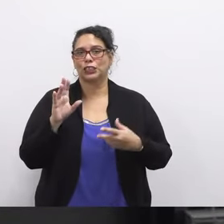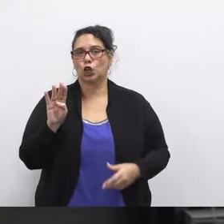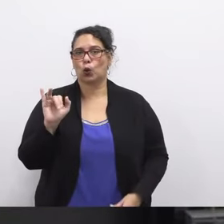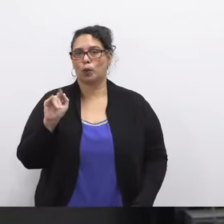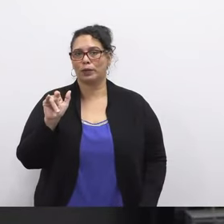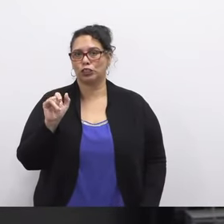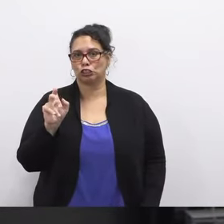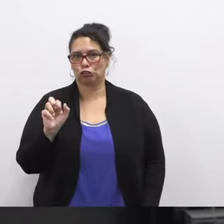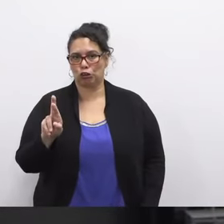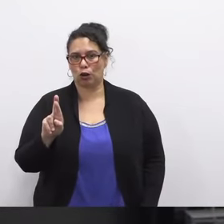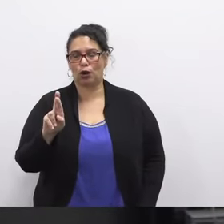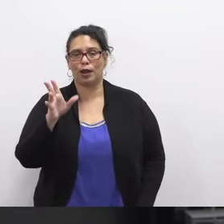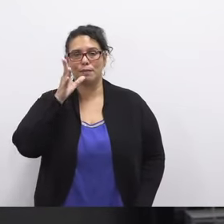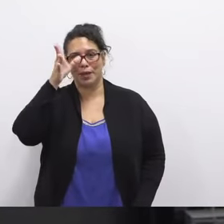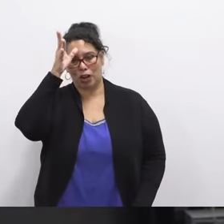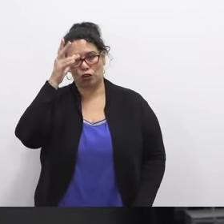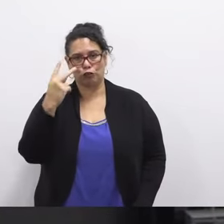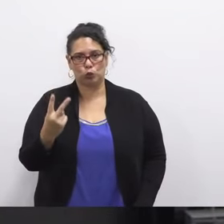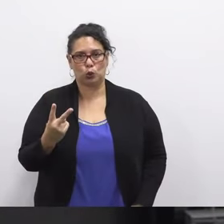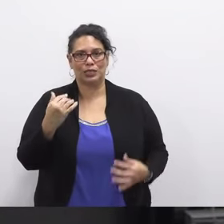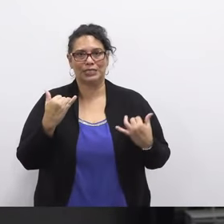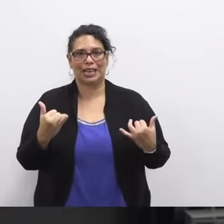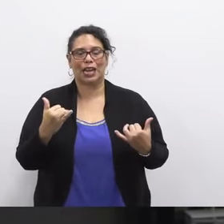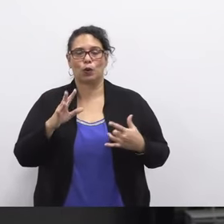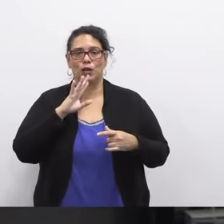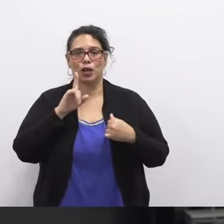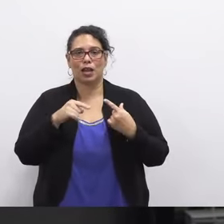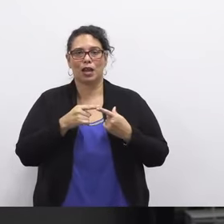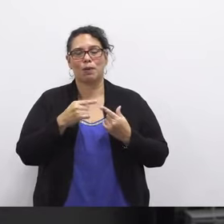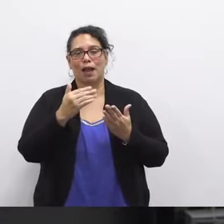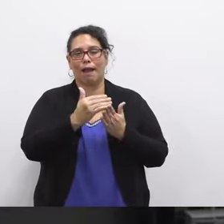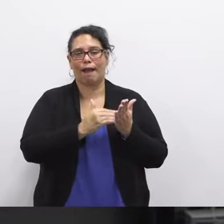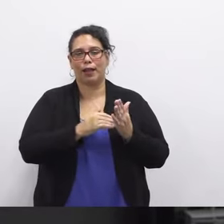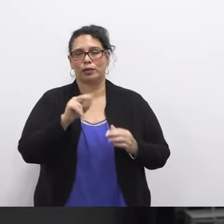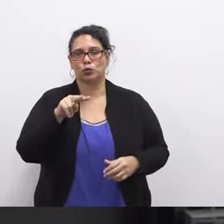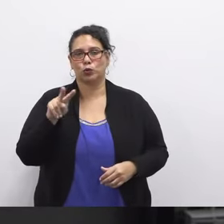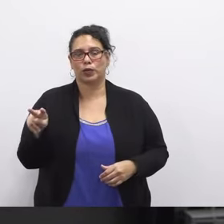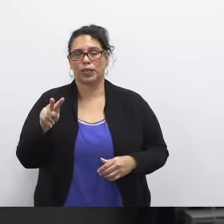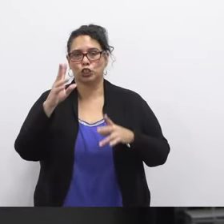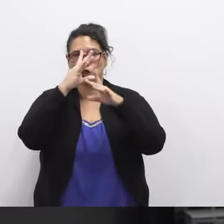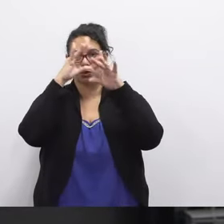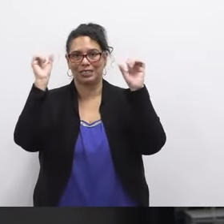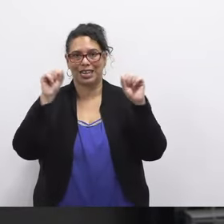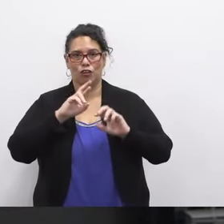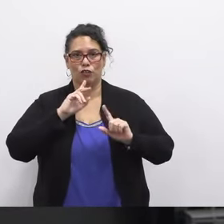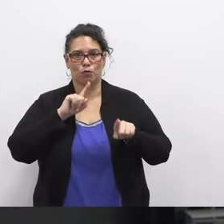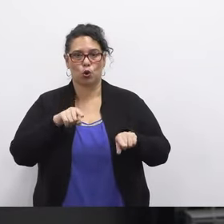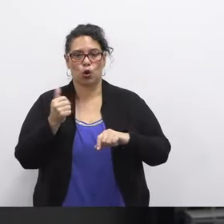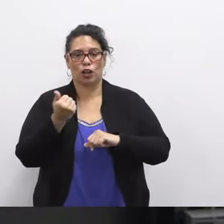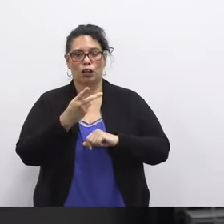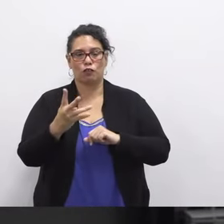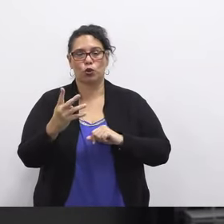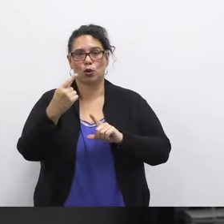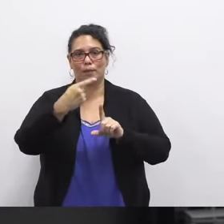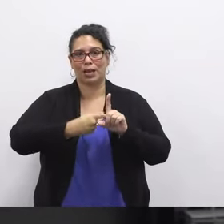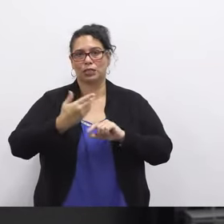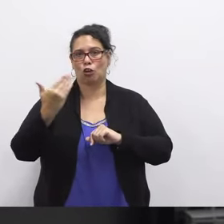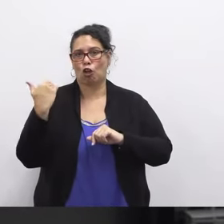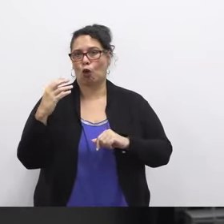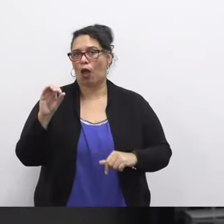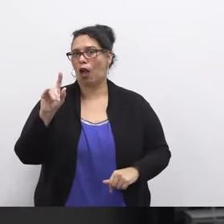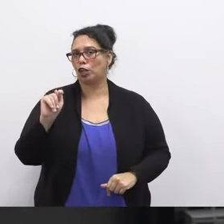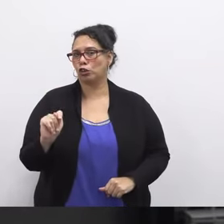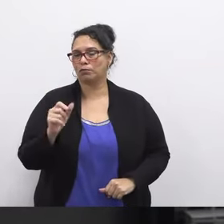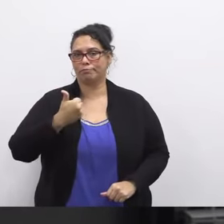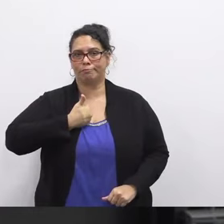two. Today, I want to speak to you on item 22, the superintendent's report. A few months ago, in October, as